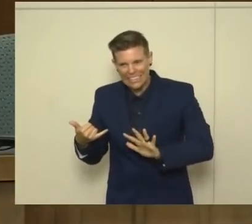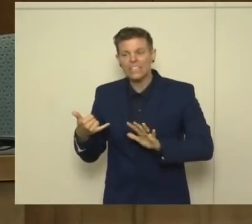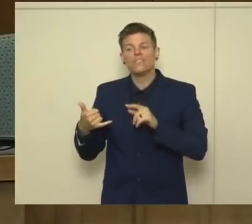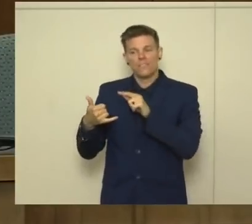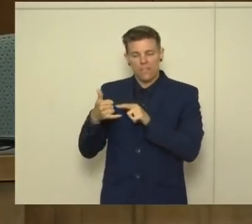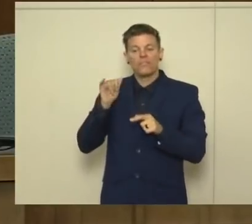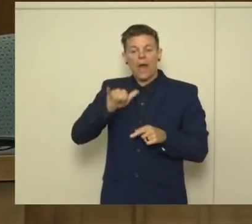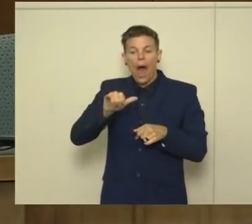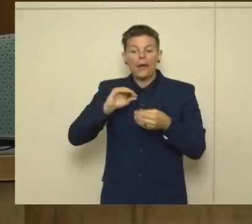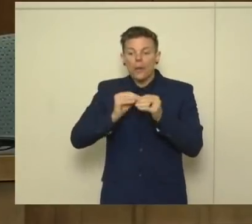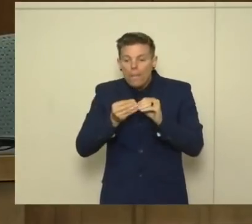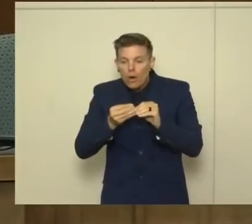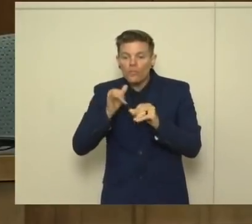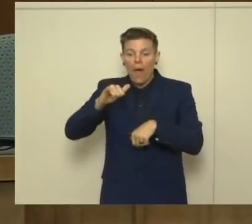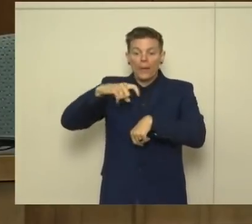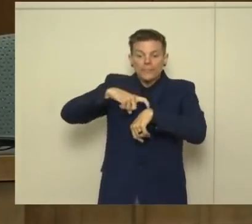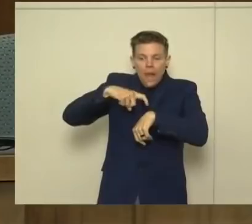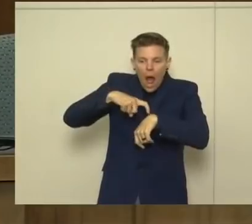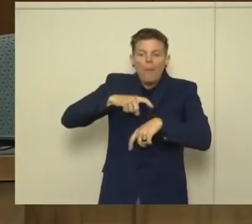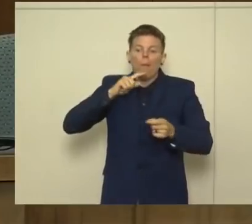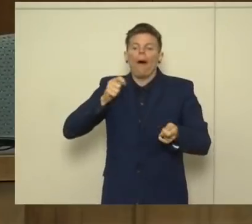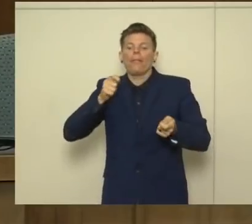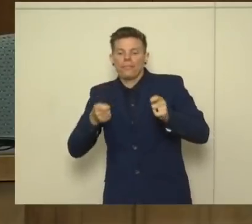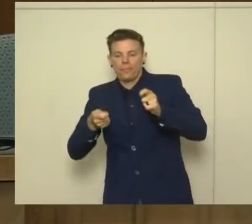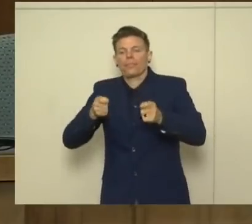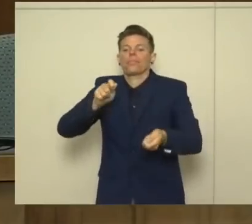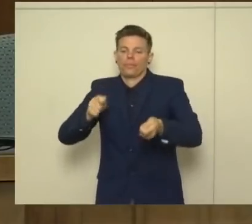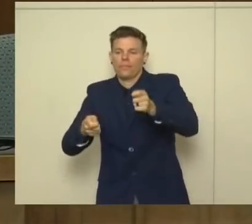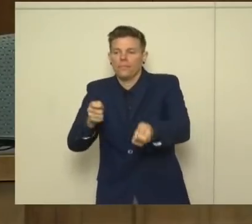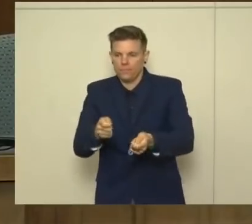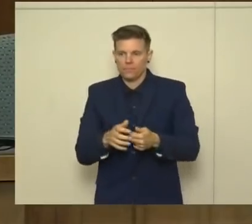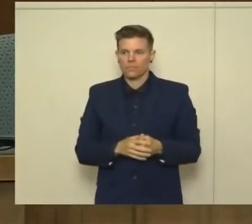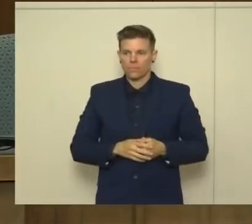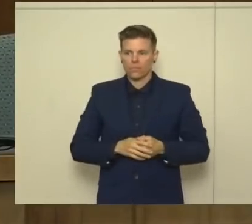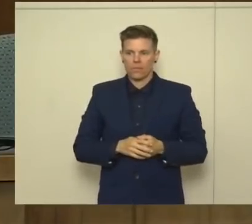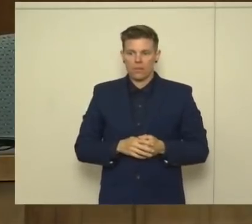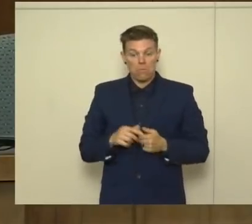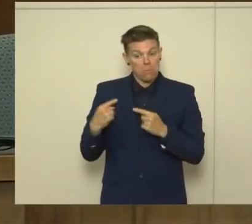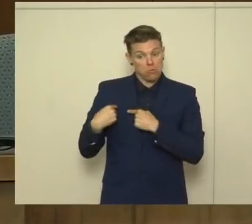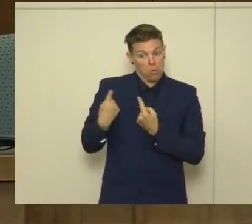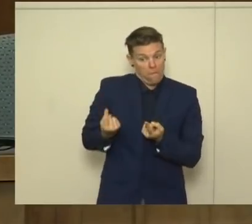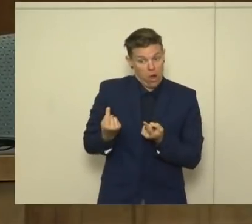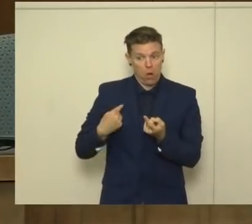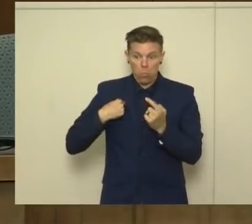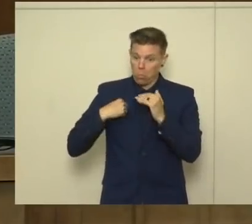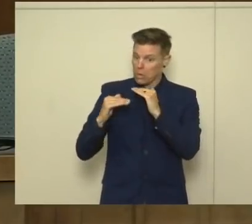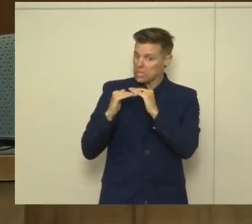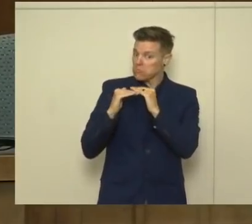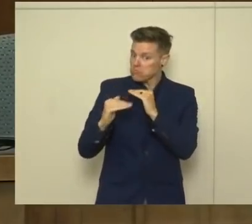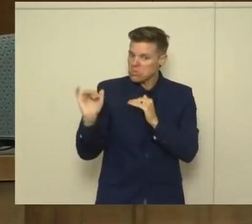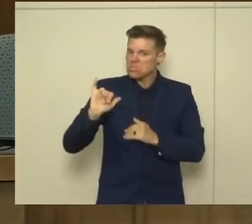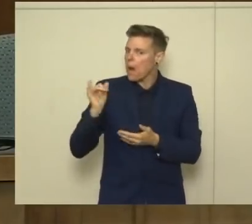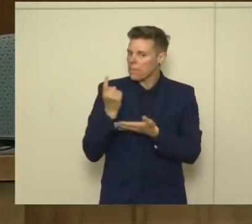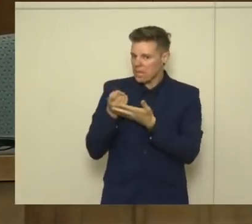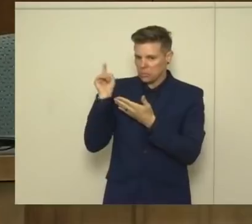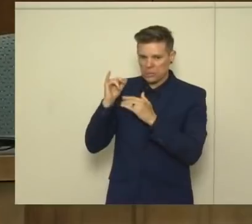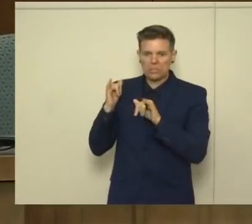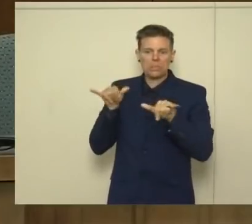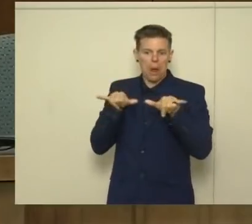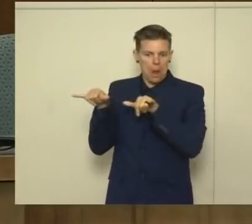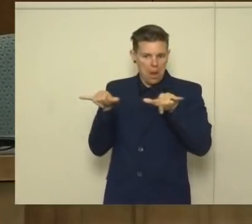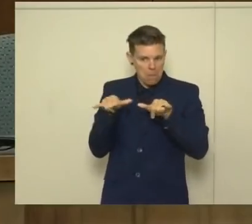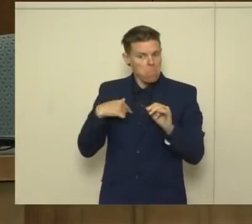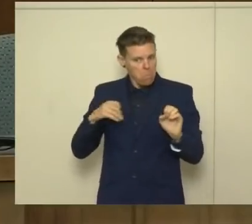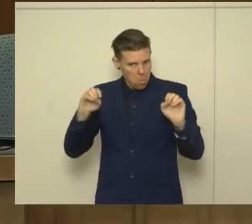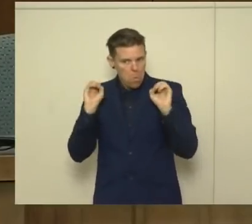looking at an adverse trend and that this is headed upwards. It actually was similar last week. And so I think we have it under control, but